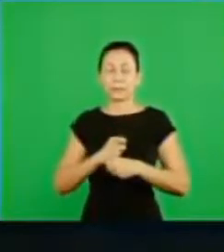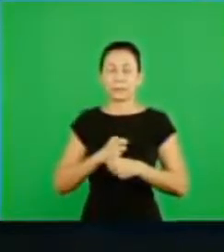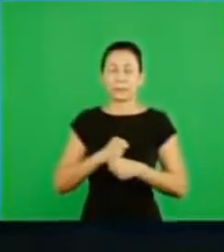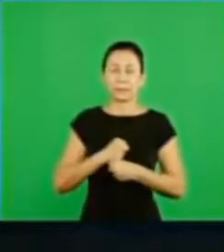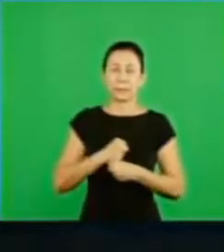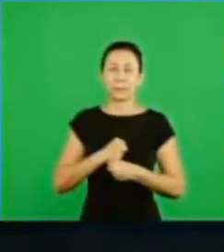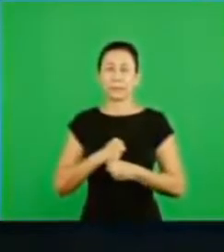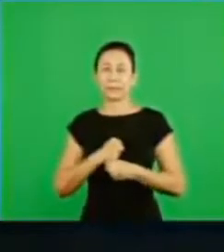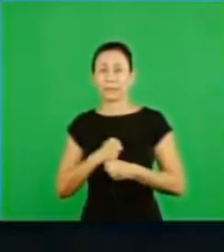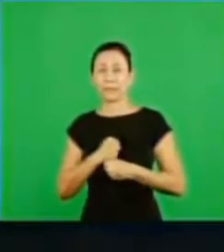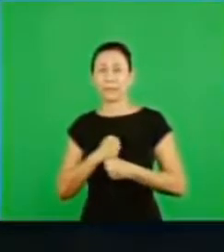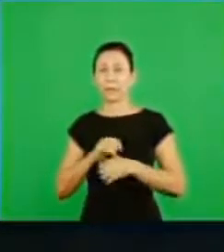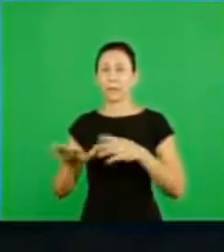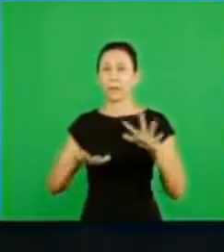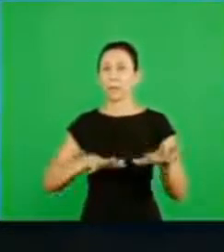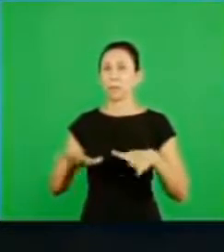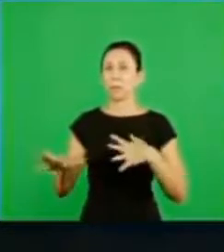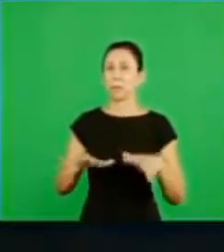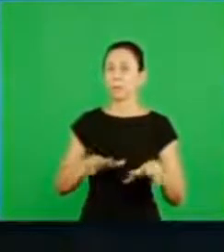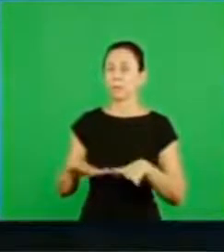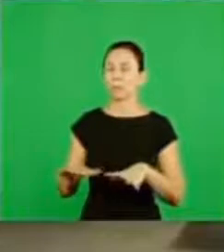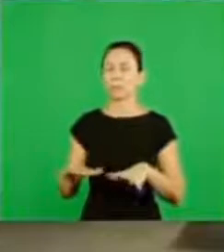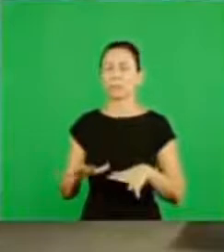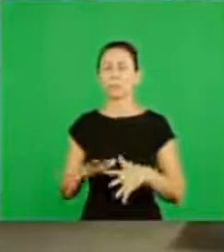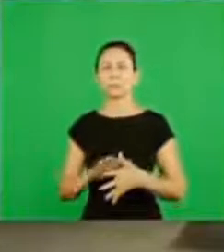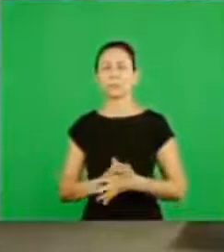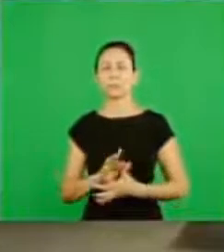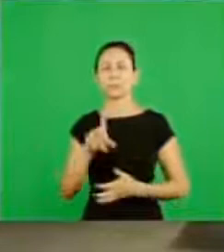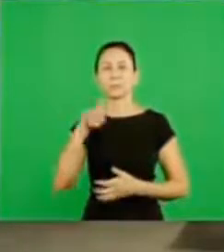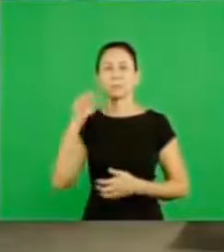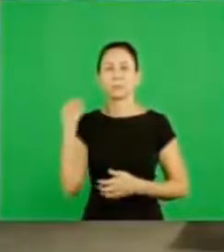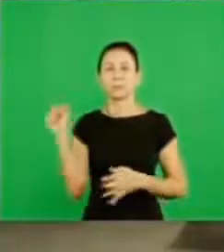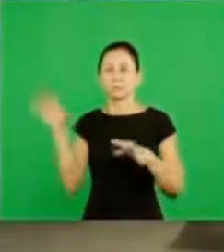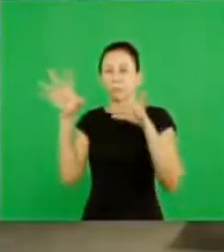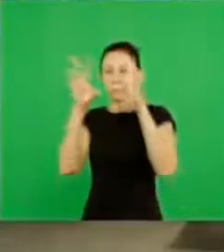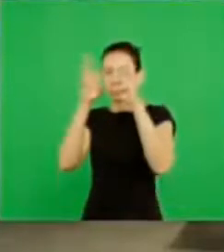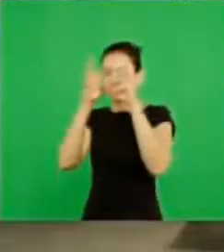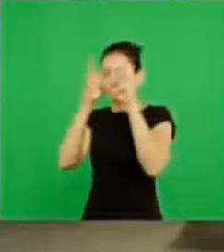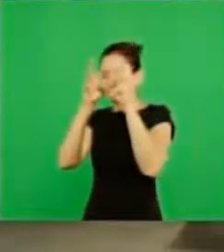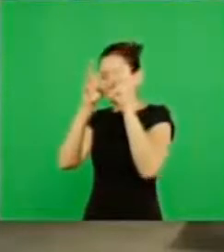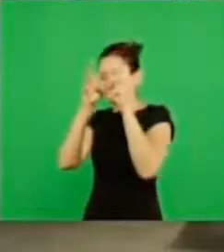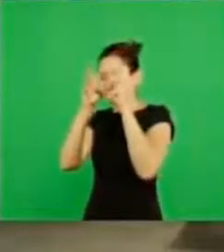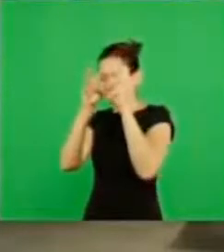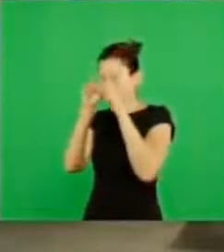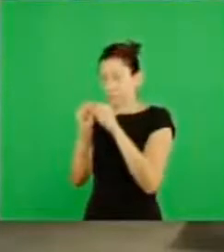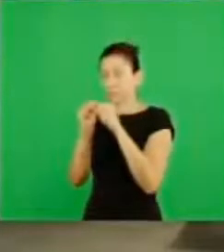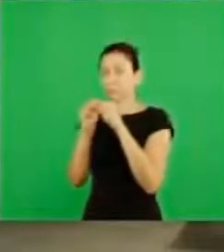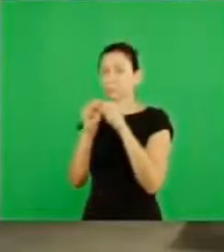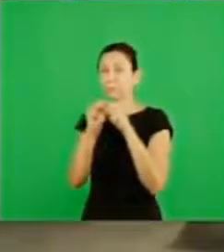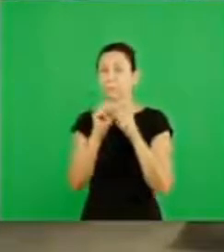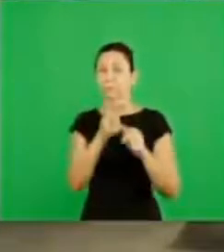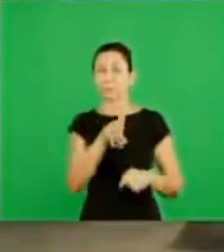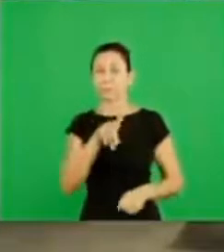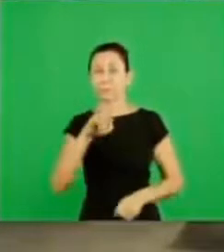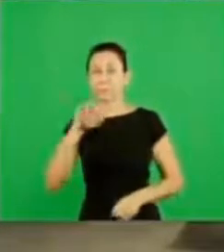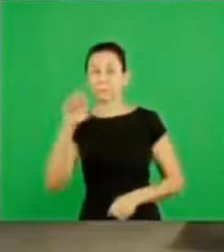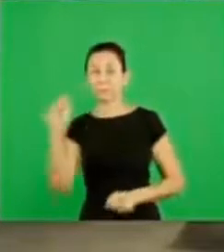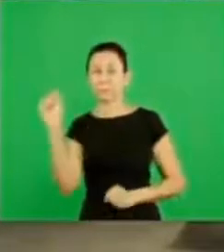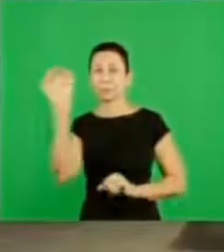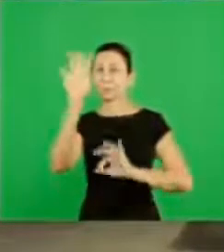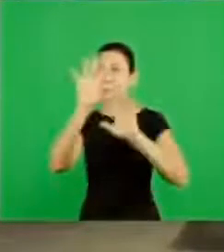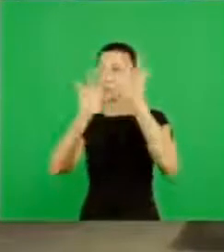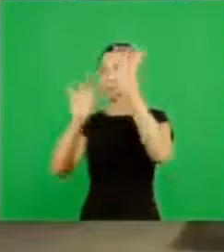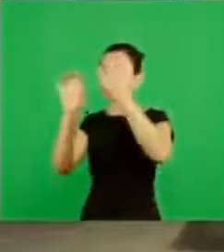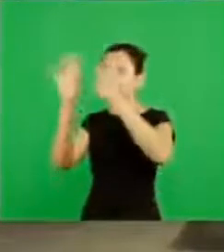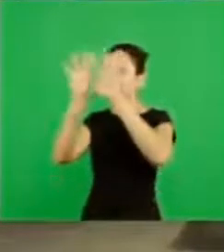The day of wrath, a day of trouble and distress, day of devastation and desolation, darkness and gloominess, a